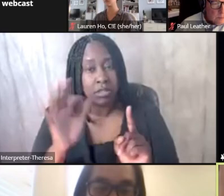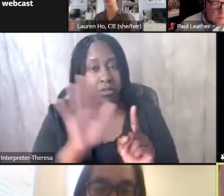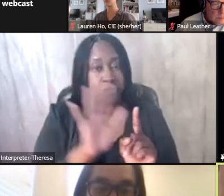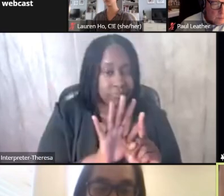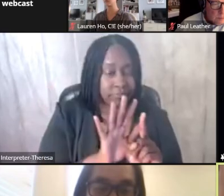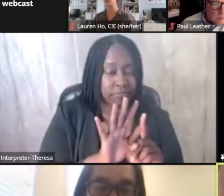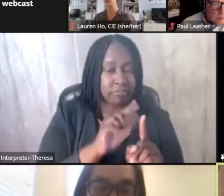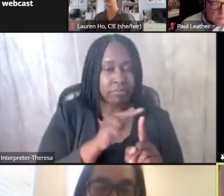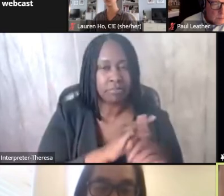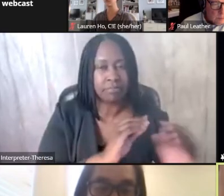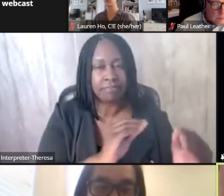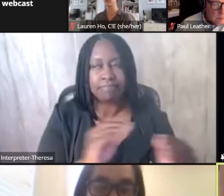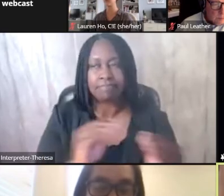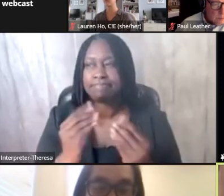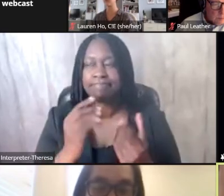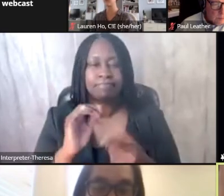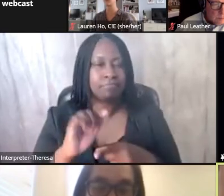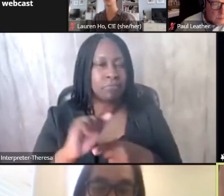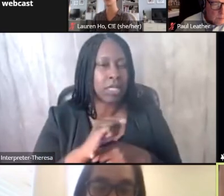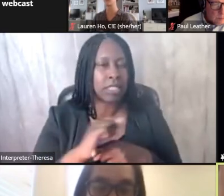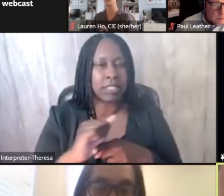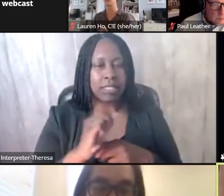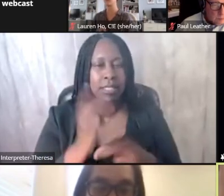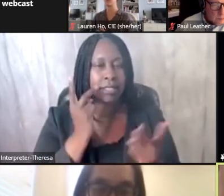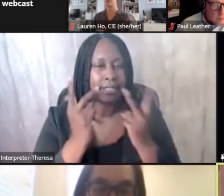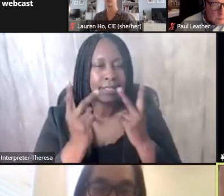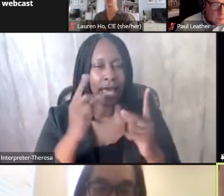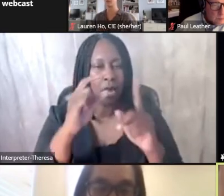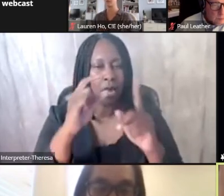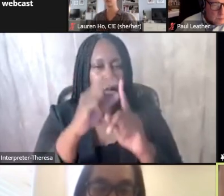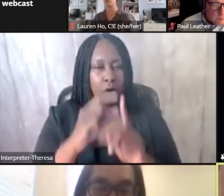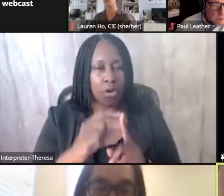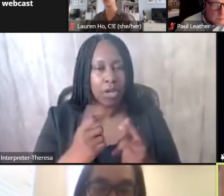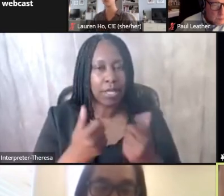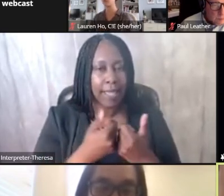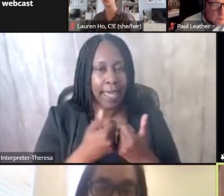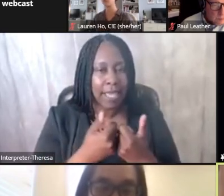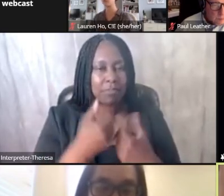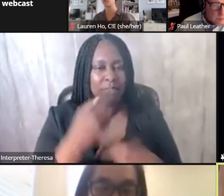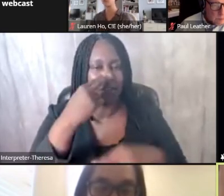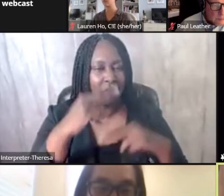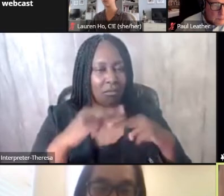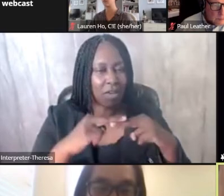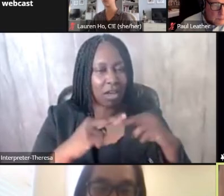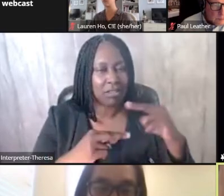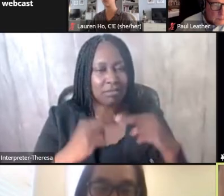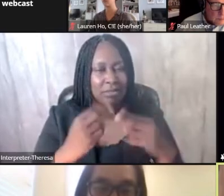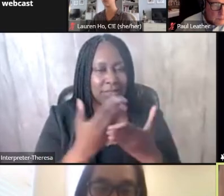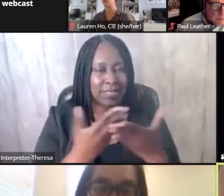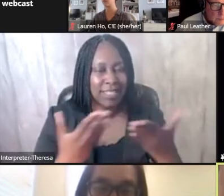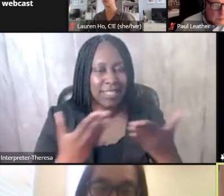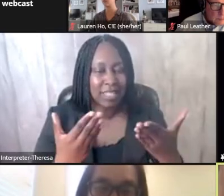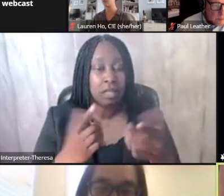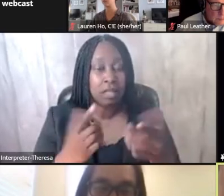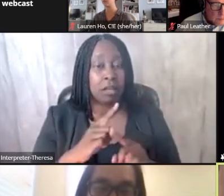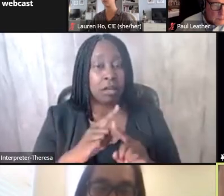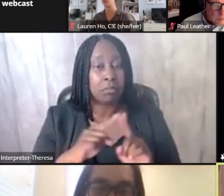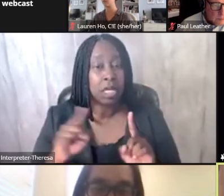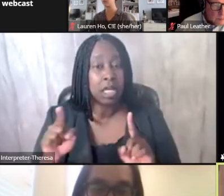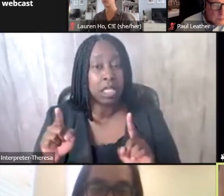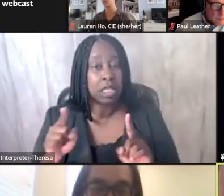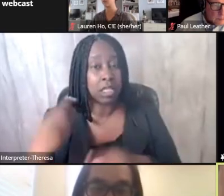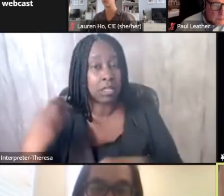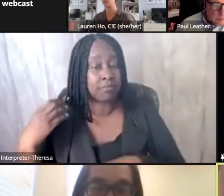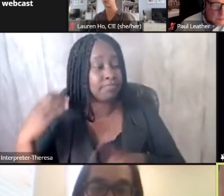work on, sight word games. She tries to do fun things with them, but they said, teach these boys to read.